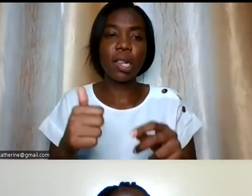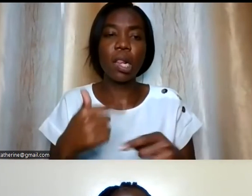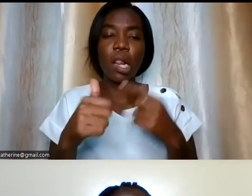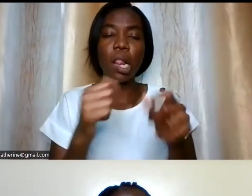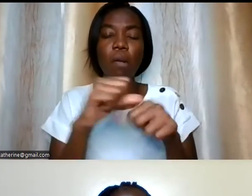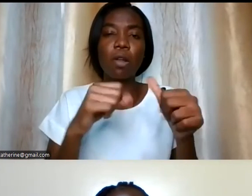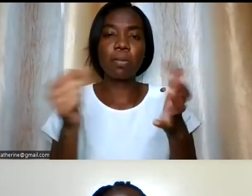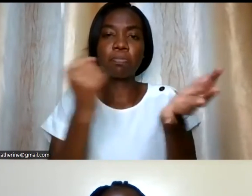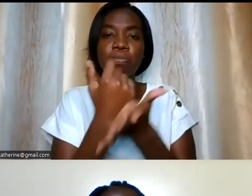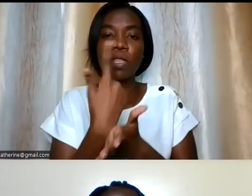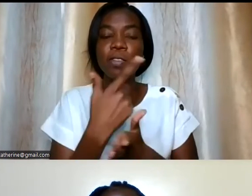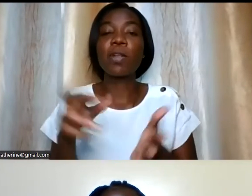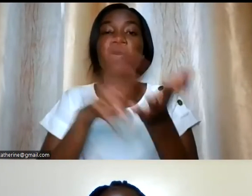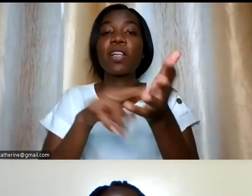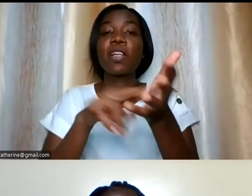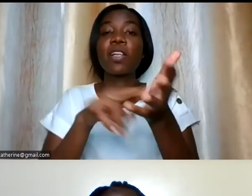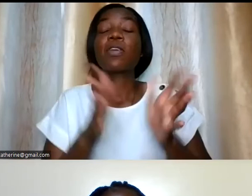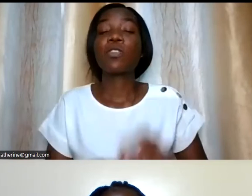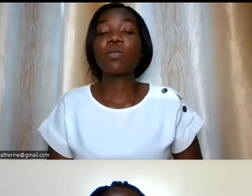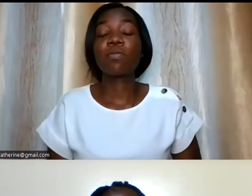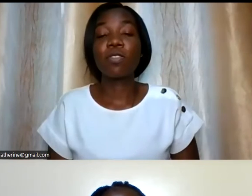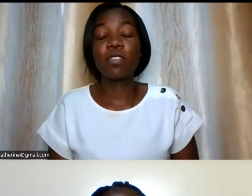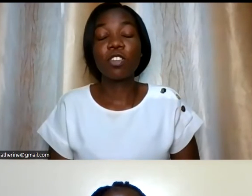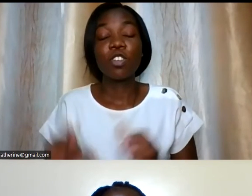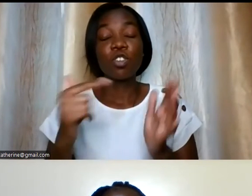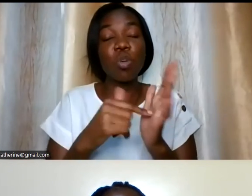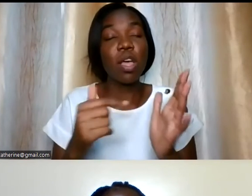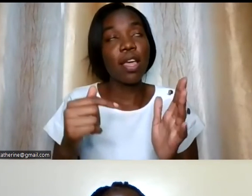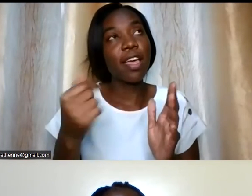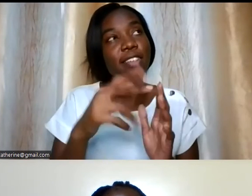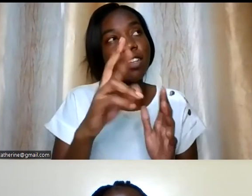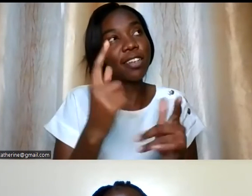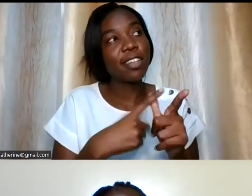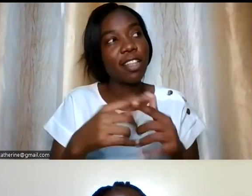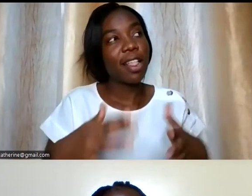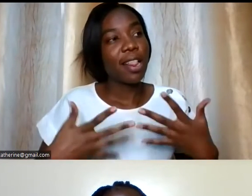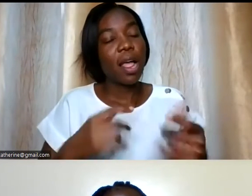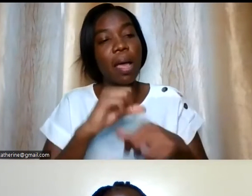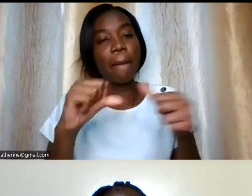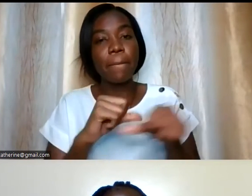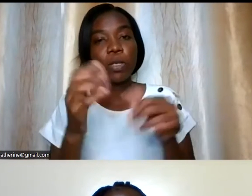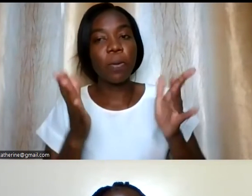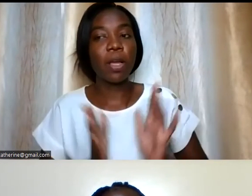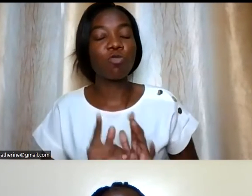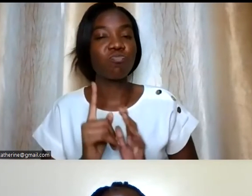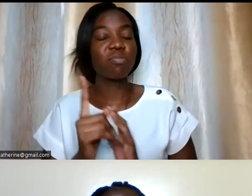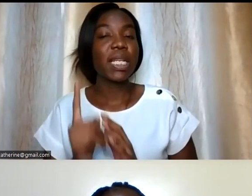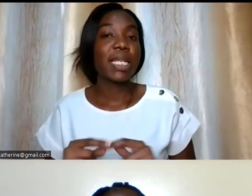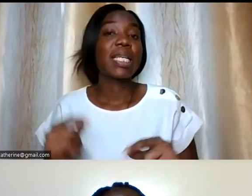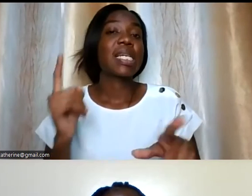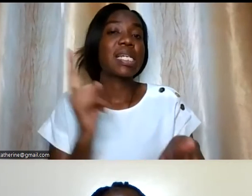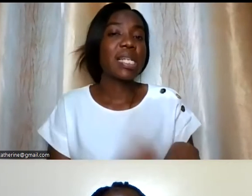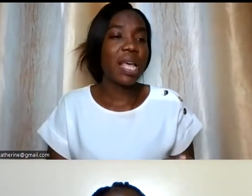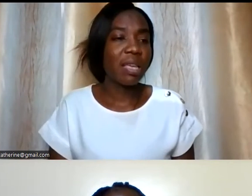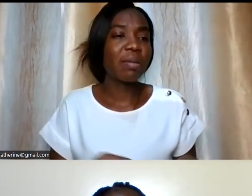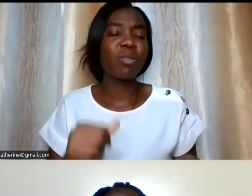who was reporting another one to the HR and venting about this person when she is not considerate